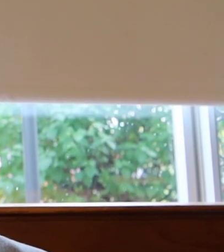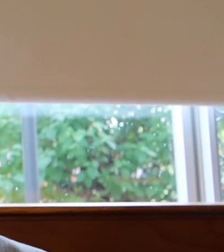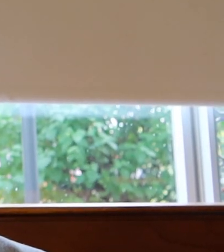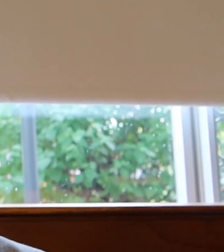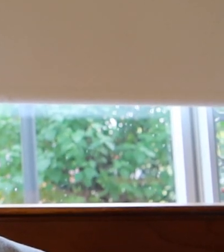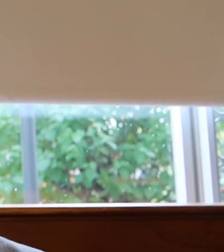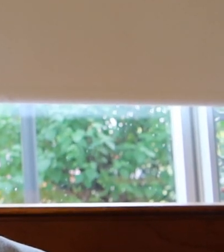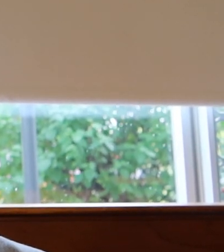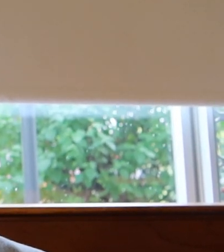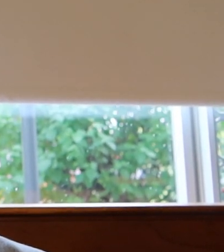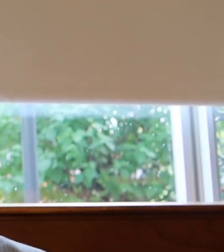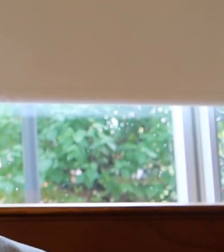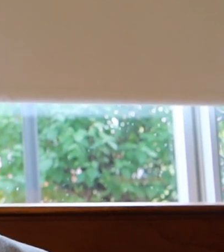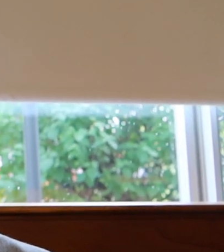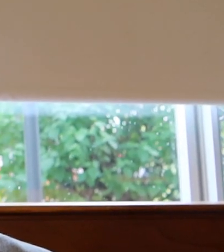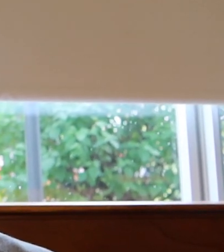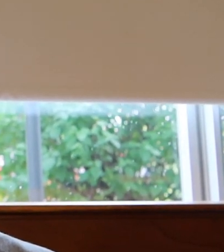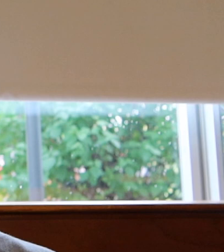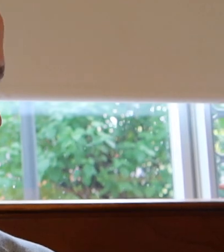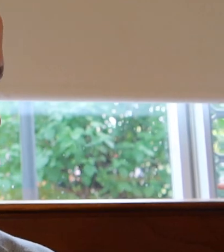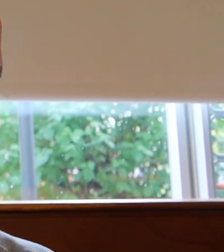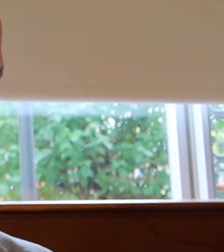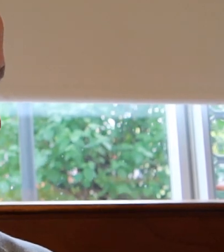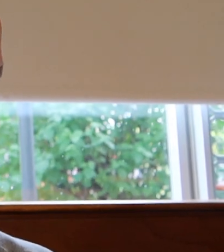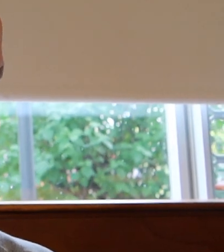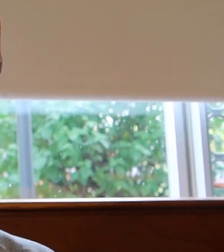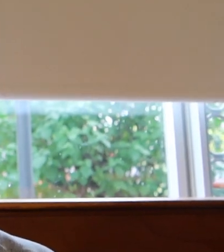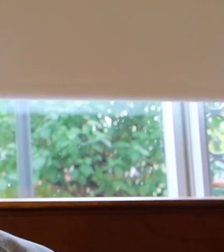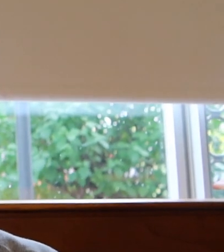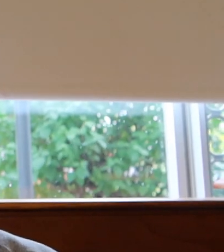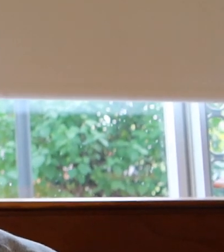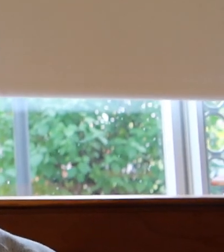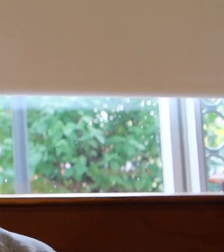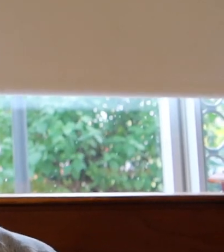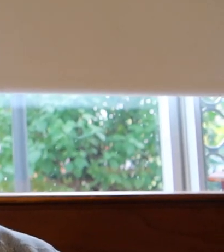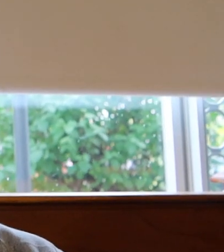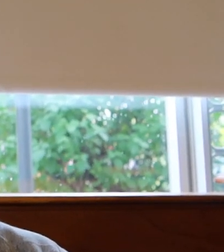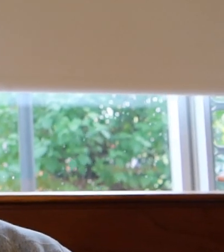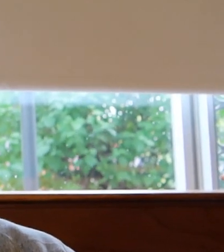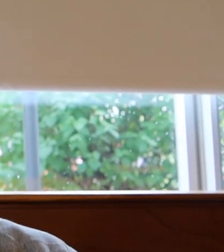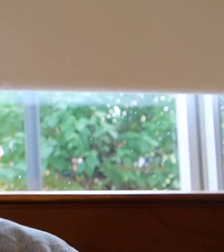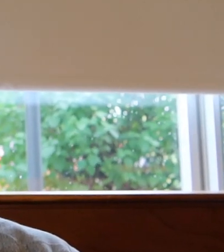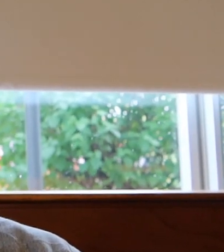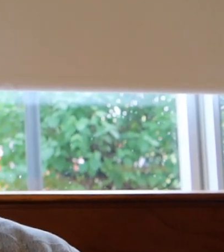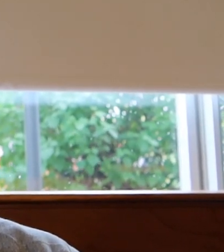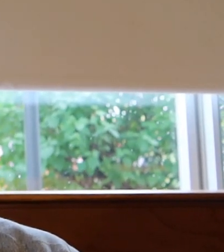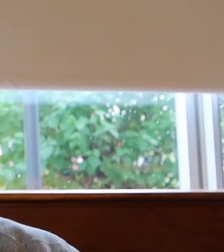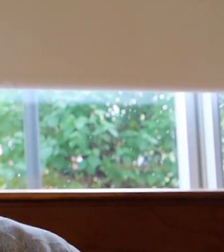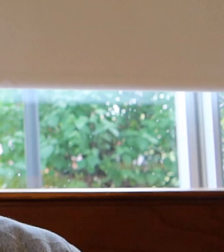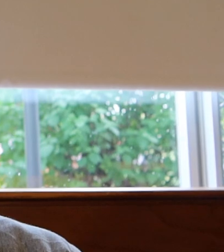it. It's crazy. So, I'm going to get back to my news report, and I'll see you guys in about 10